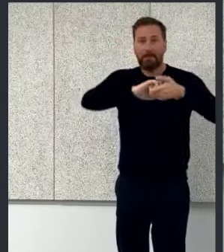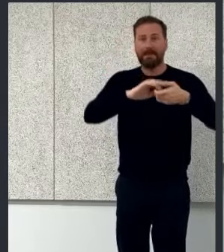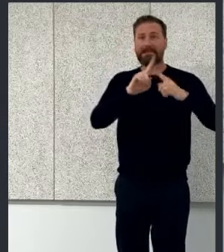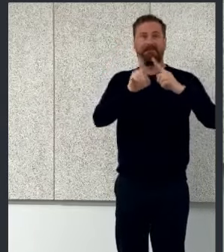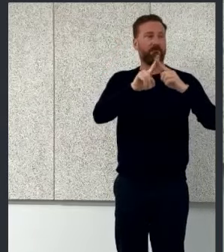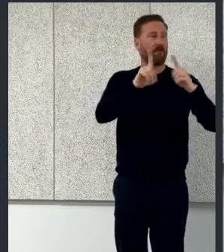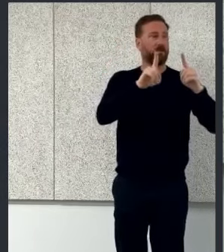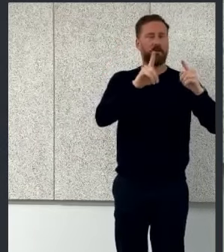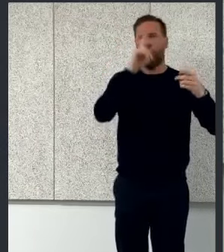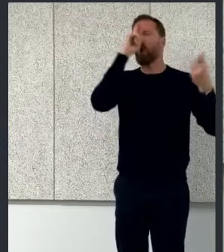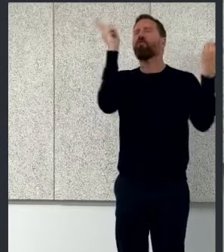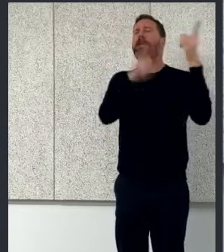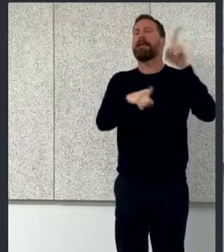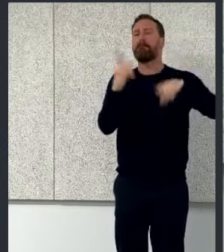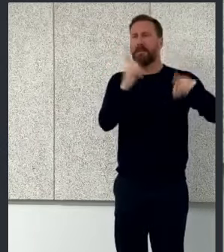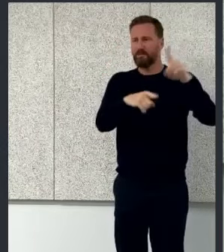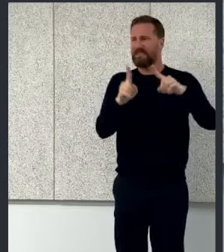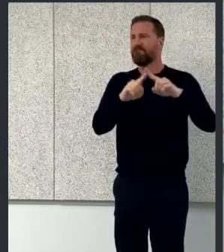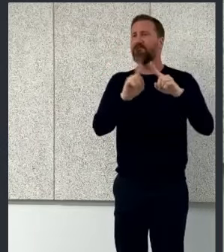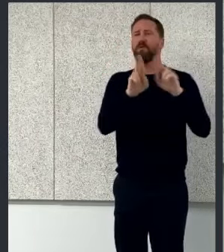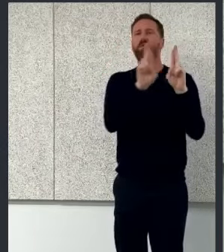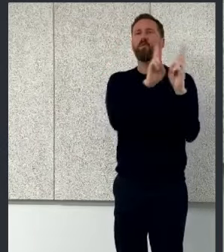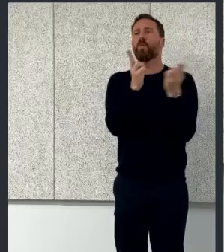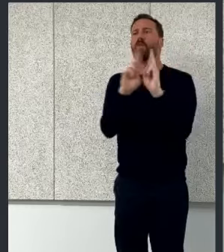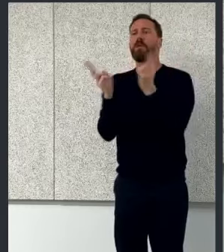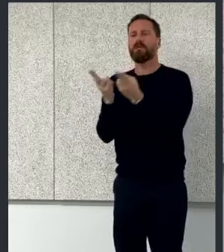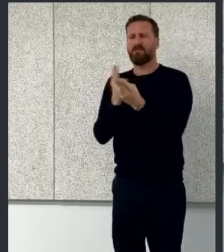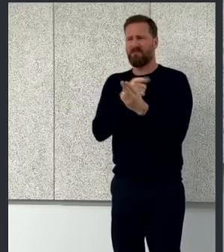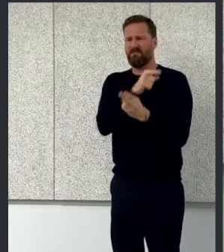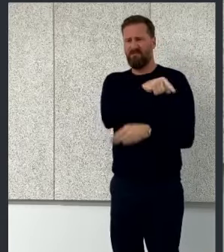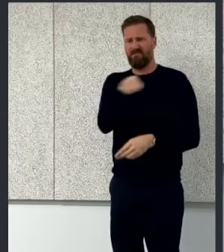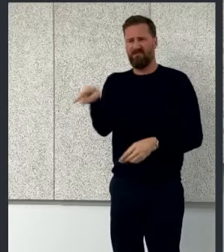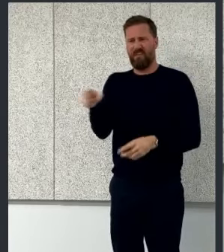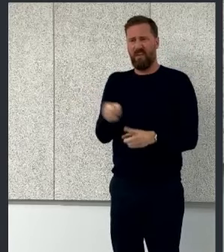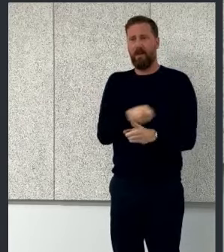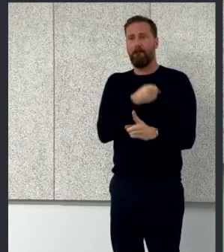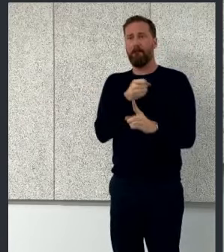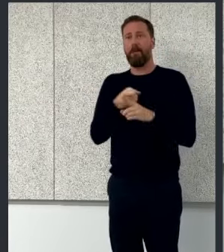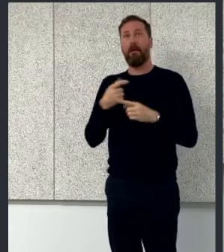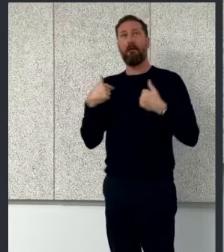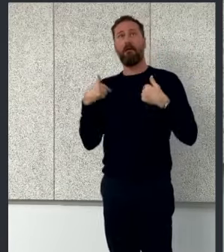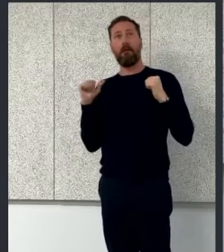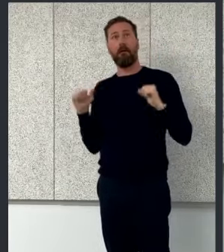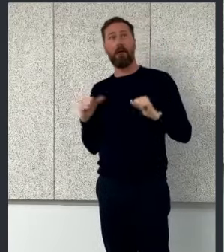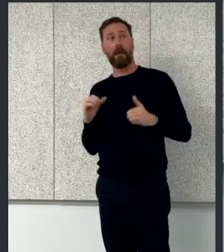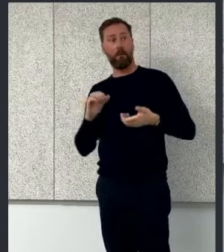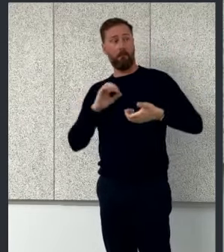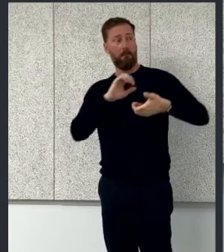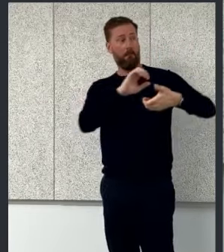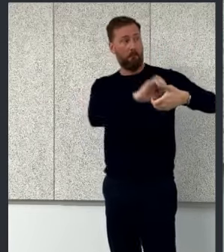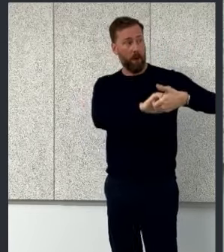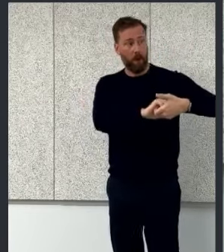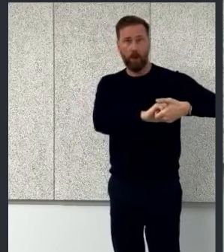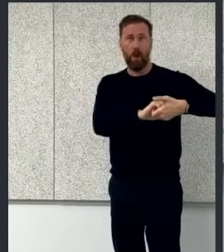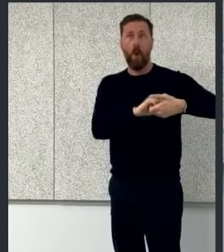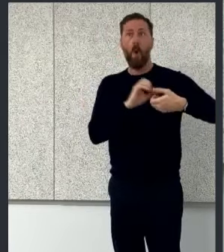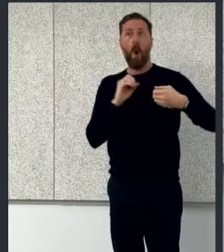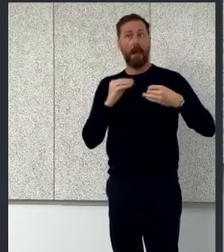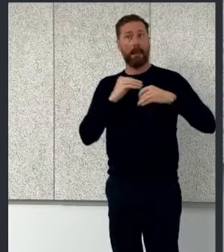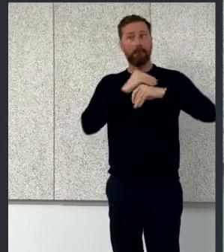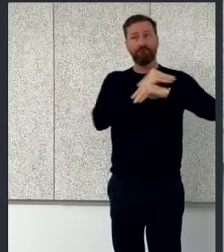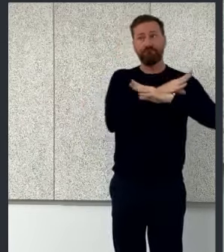that impact and inform a theater's ability to partner and to force multiply and to